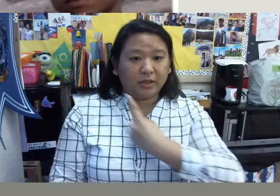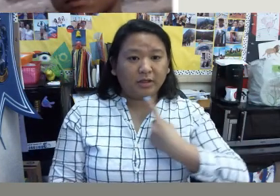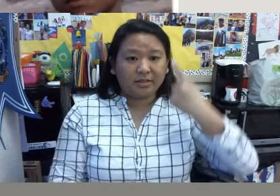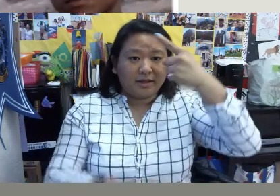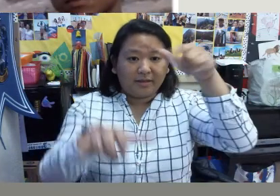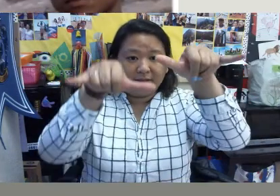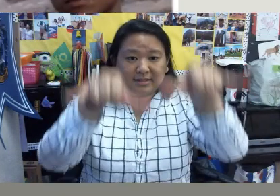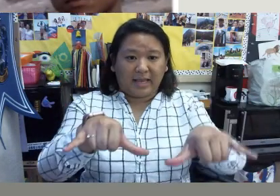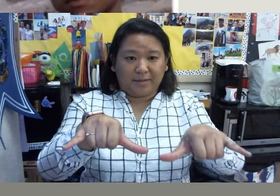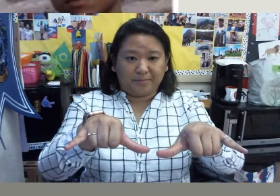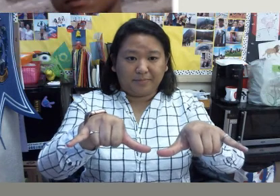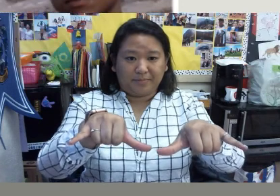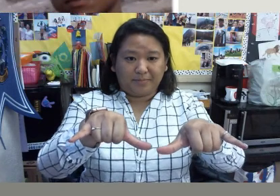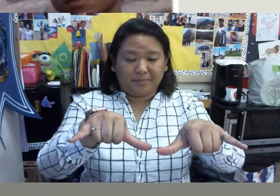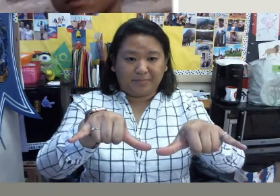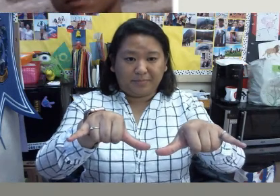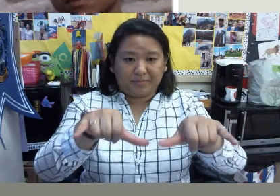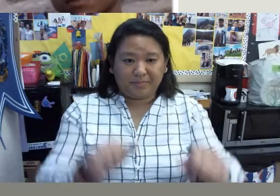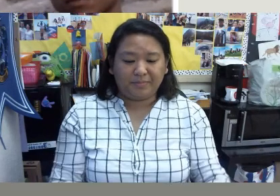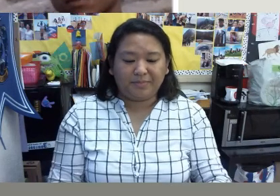Has looked the same.